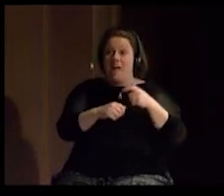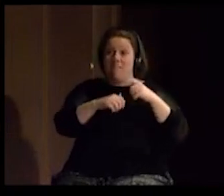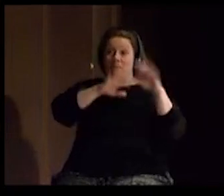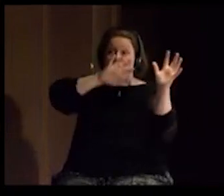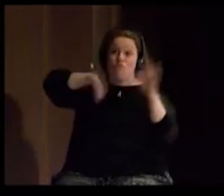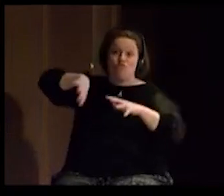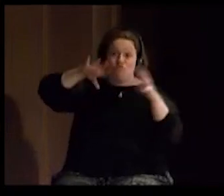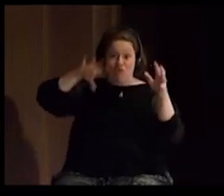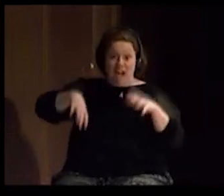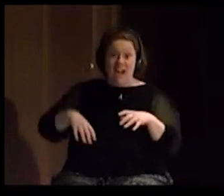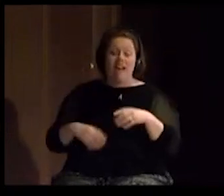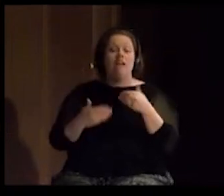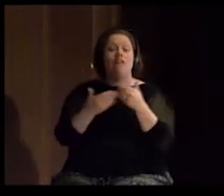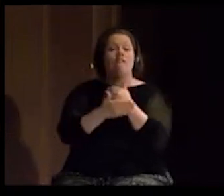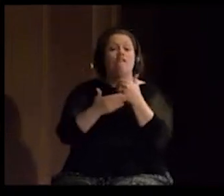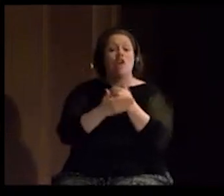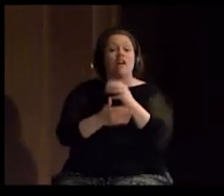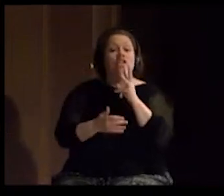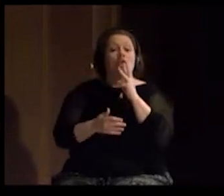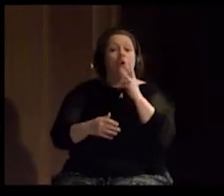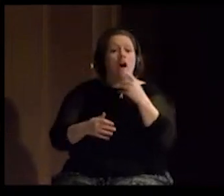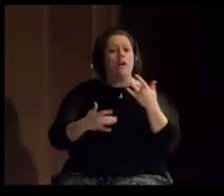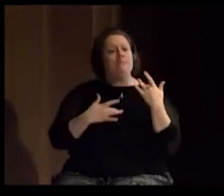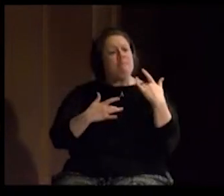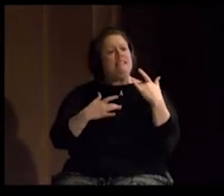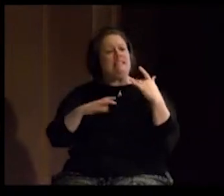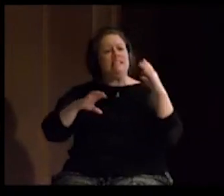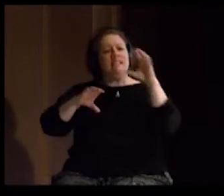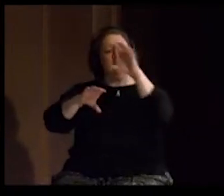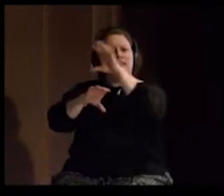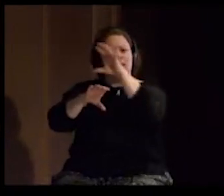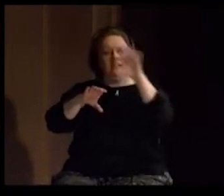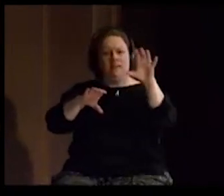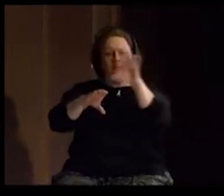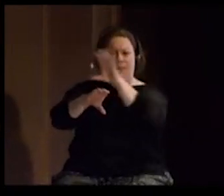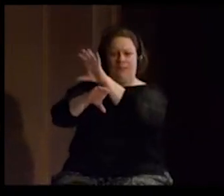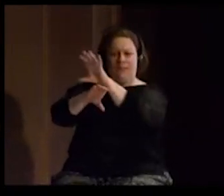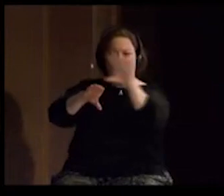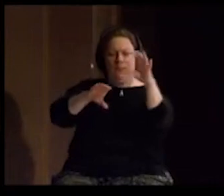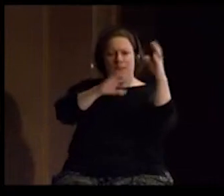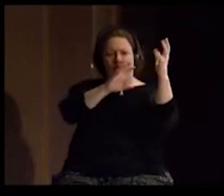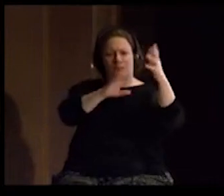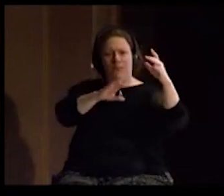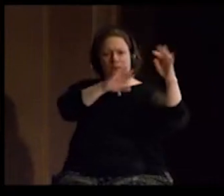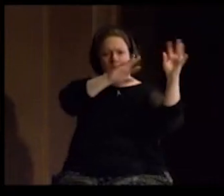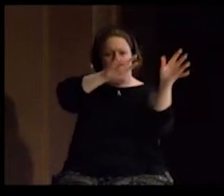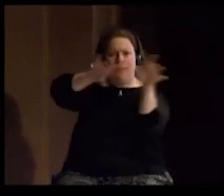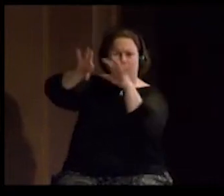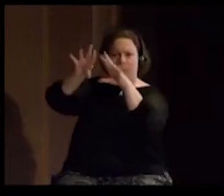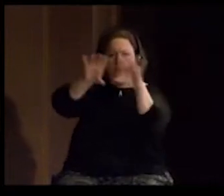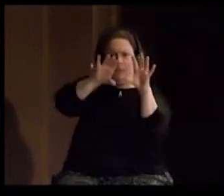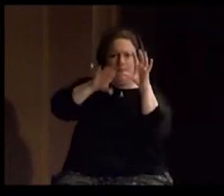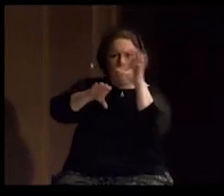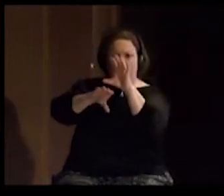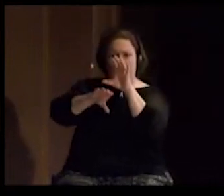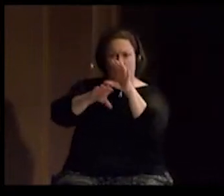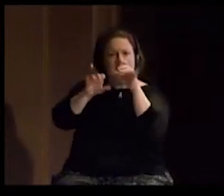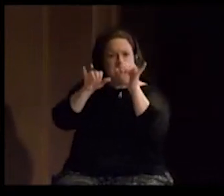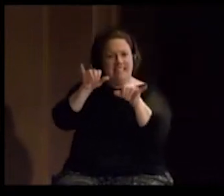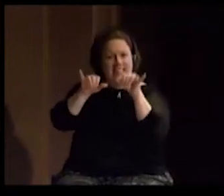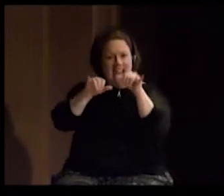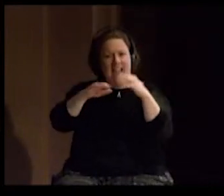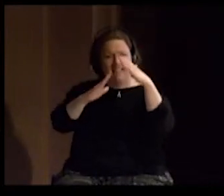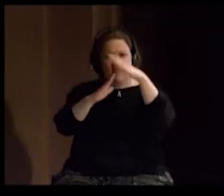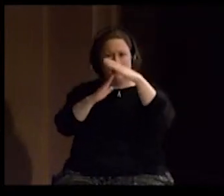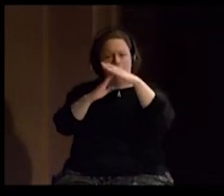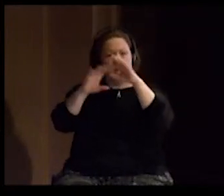on top. The drop in salinity really that we measured is maybe 1 or 2 points, not a lot.